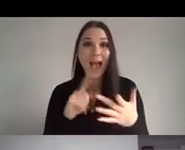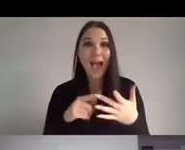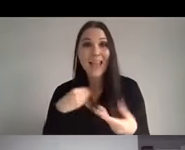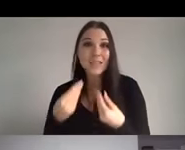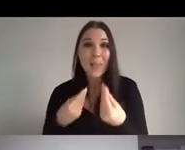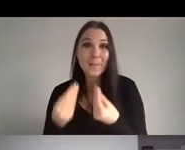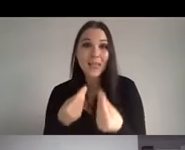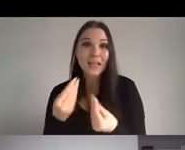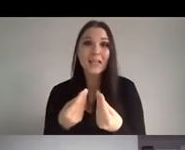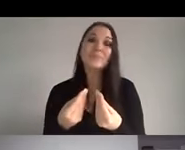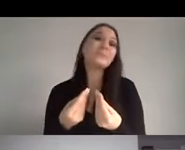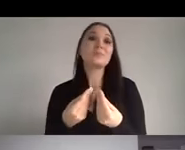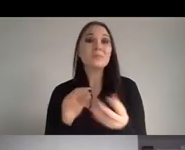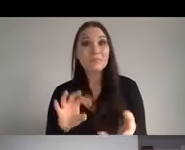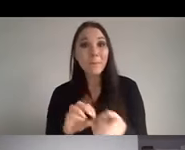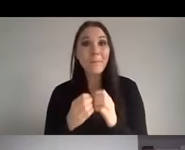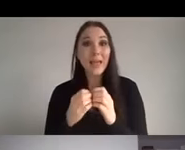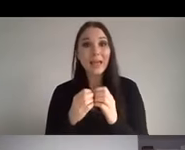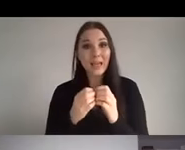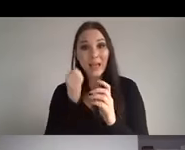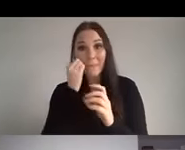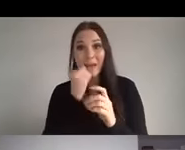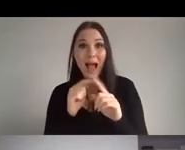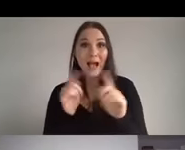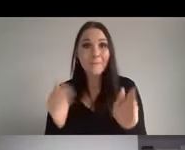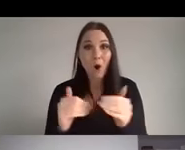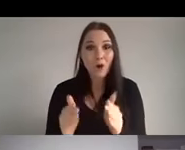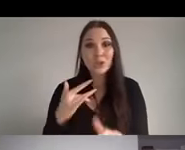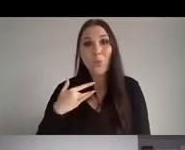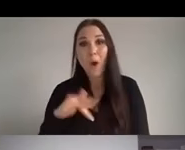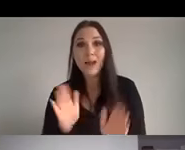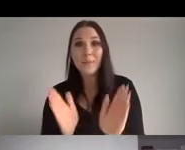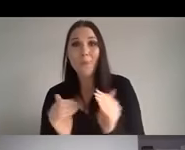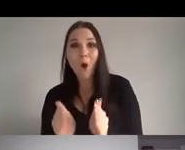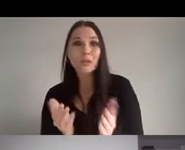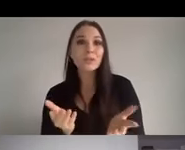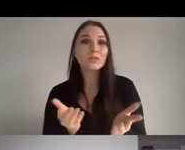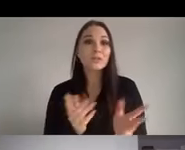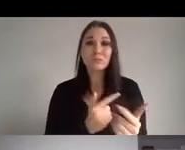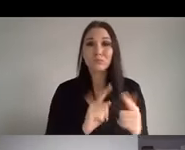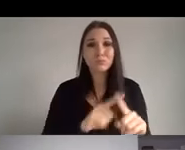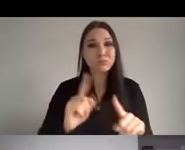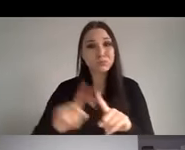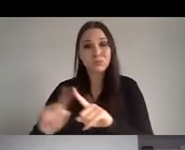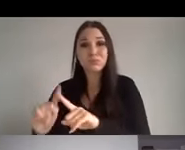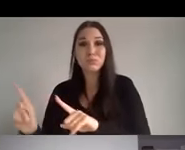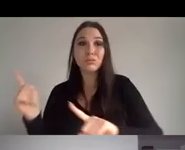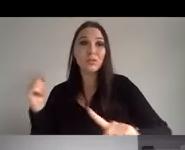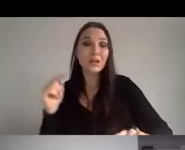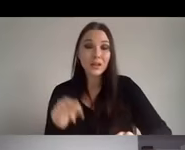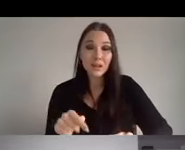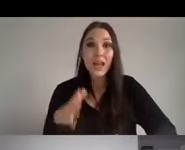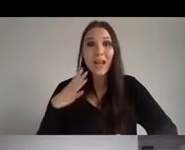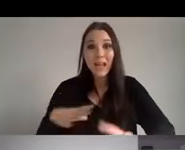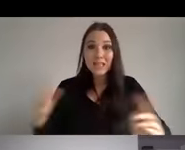explainability, making a black box a white box. But I suppose a lot of this comes back, and it needs to go a little